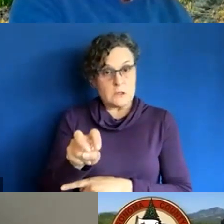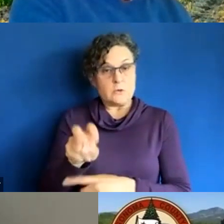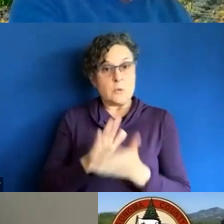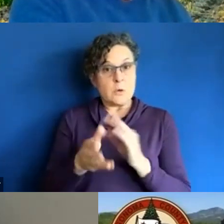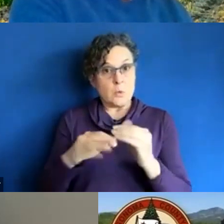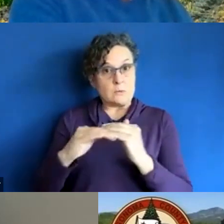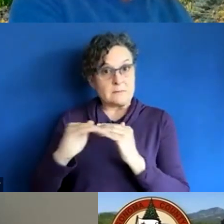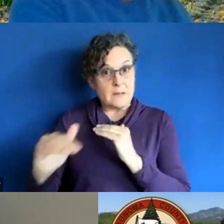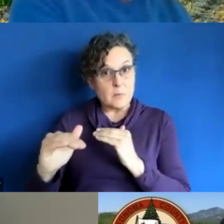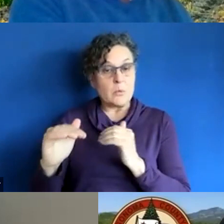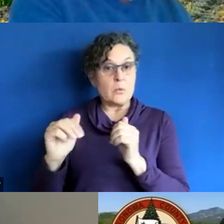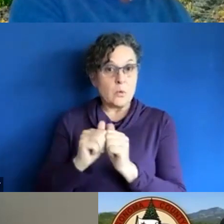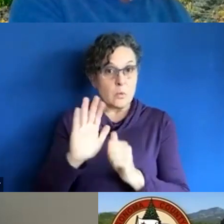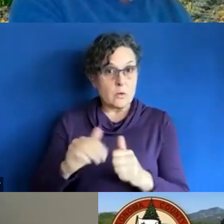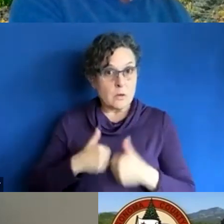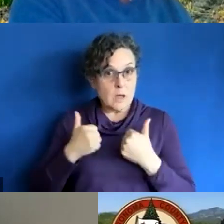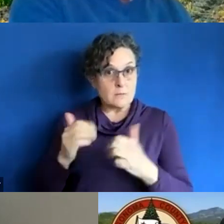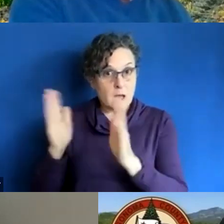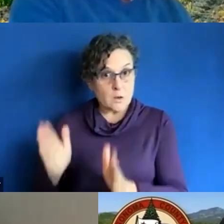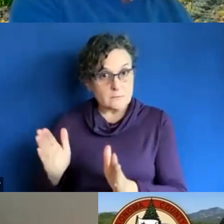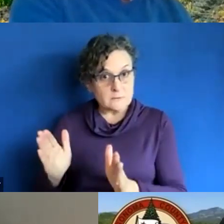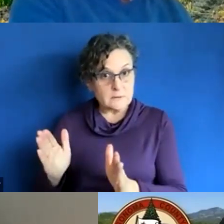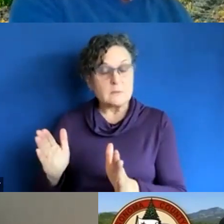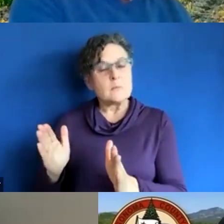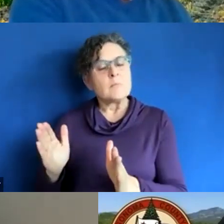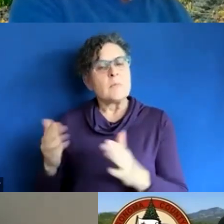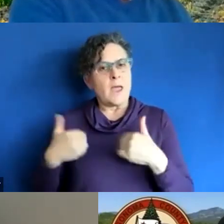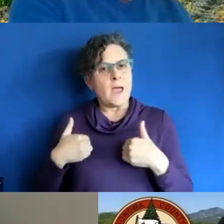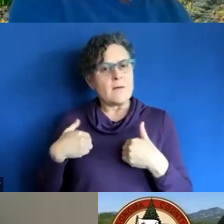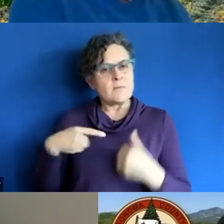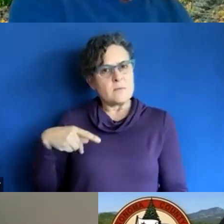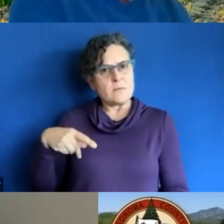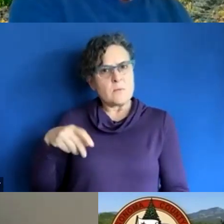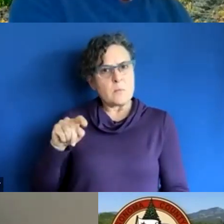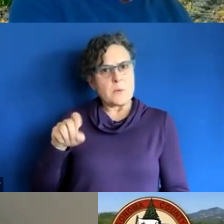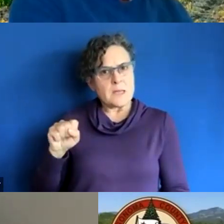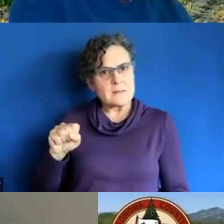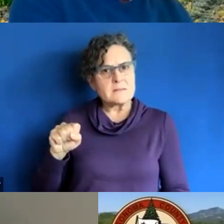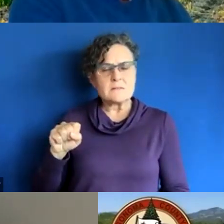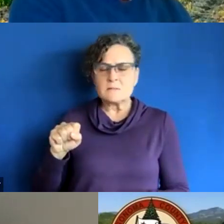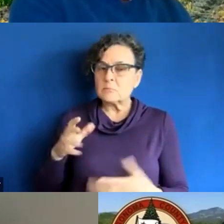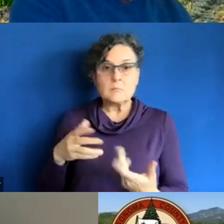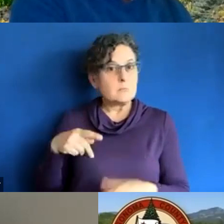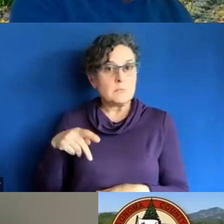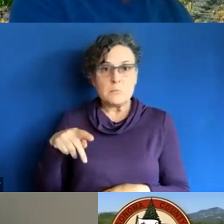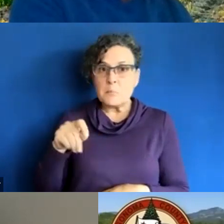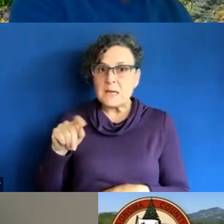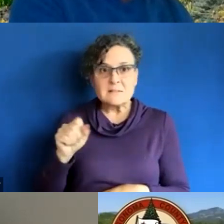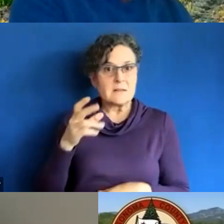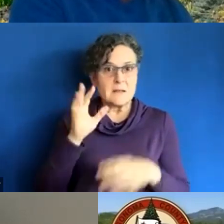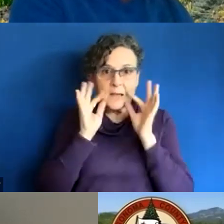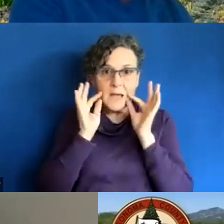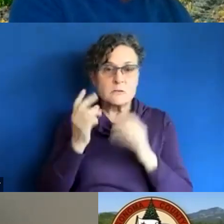pets. When we've observed and visited other managed encampments, pets are allowed. The pets get along pretty well.